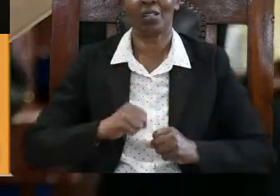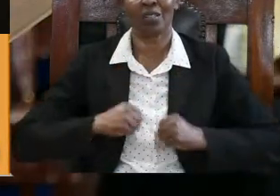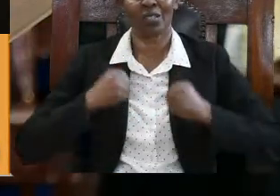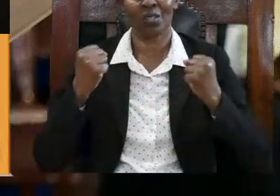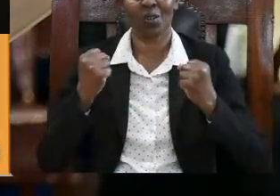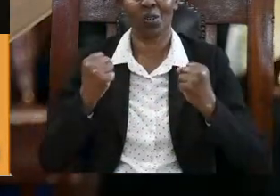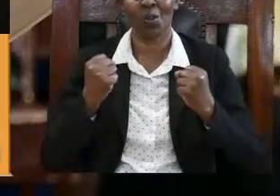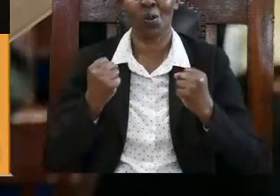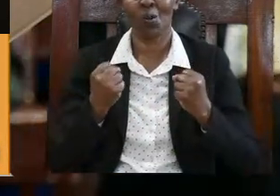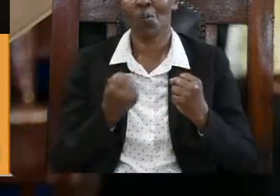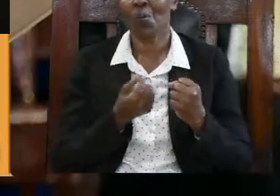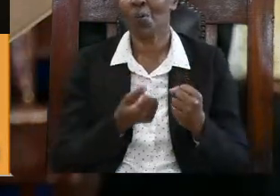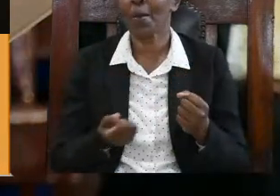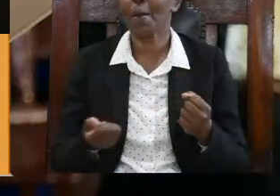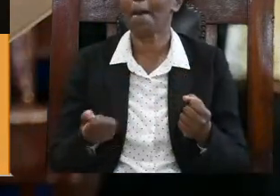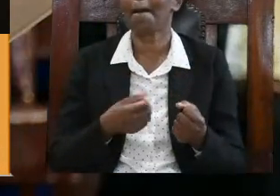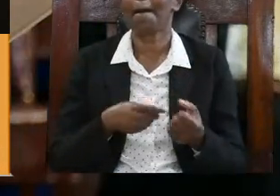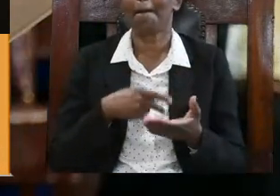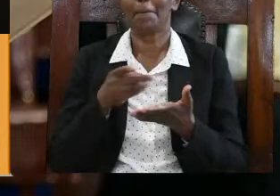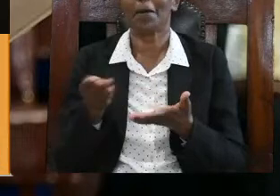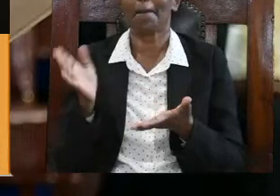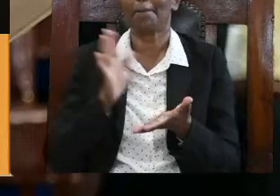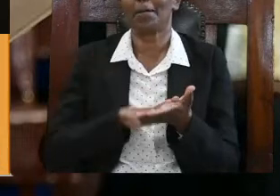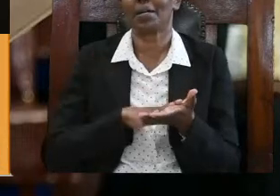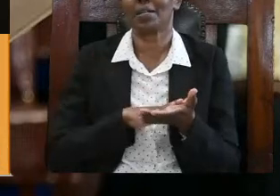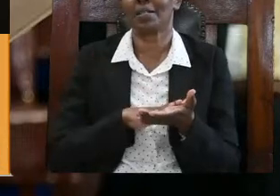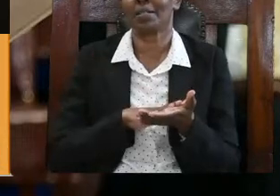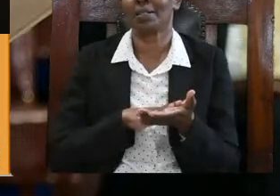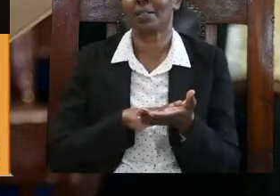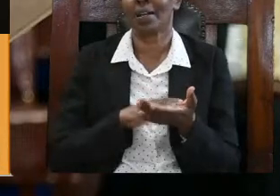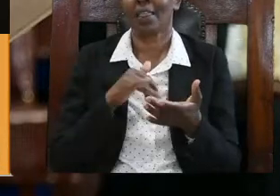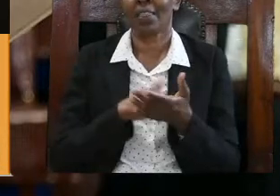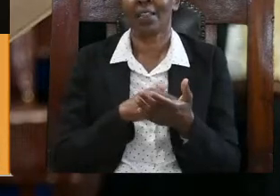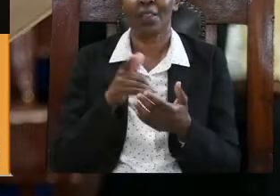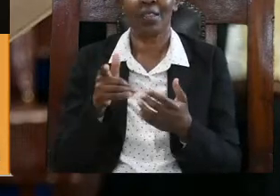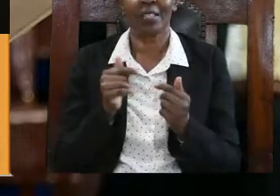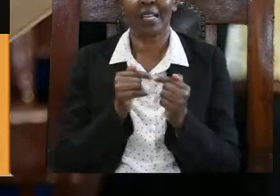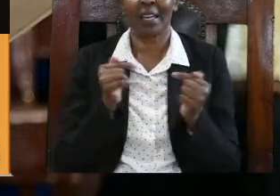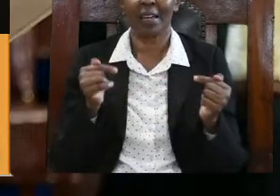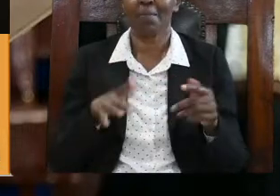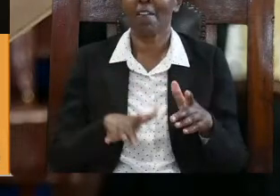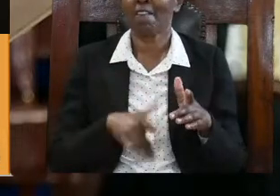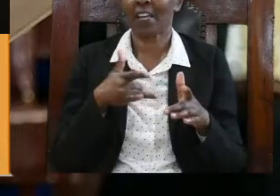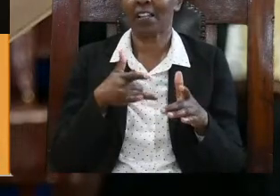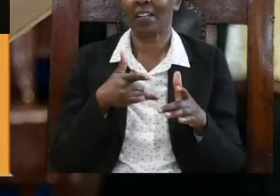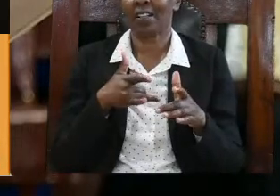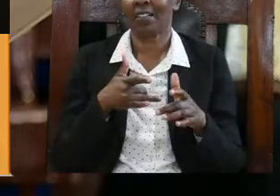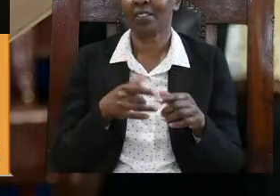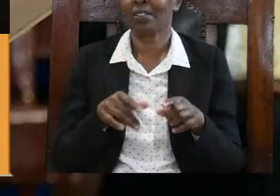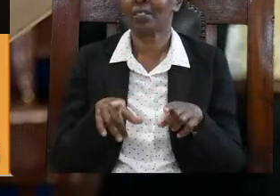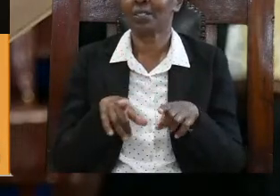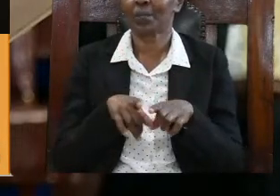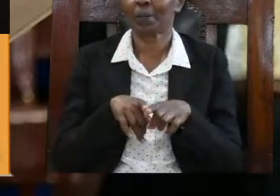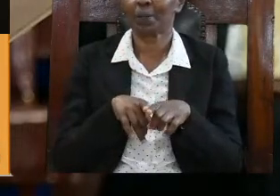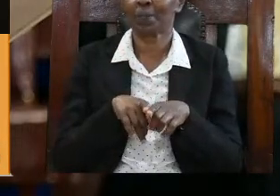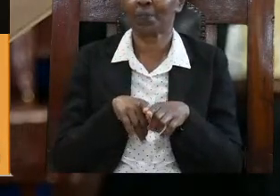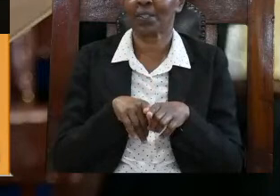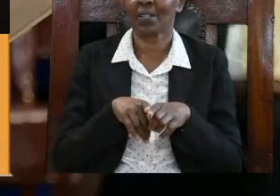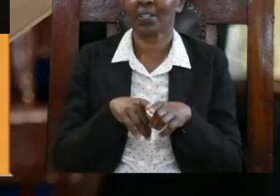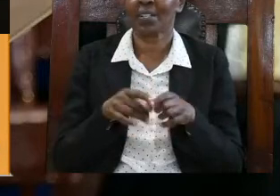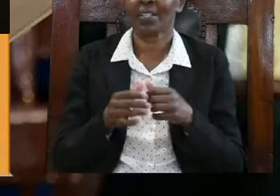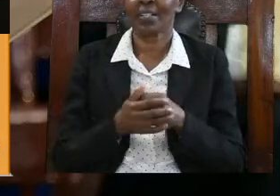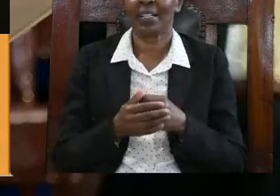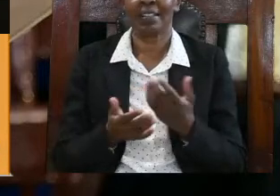insult with such an effective way that the enemy might feel. We might say that if we